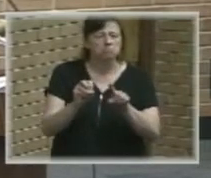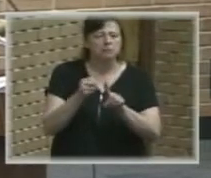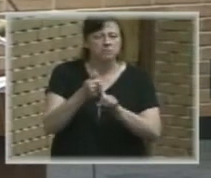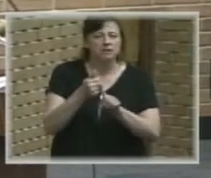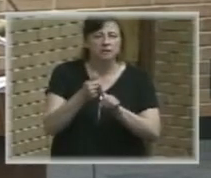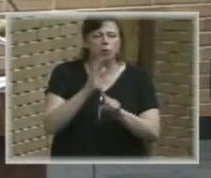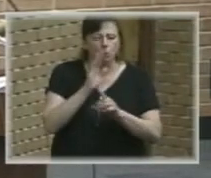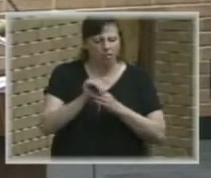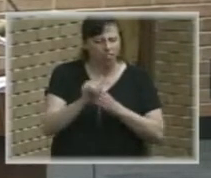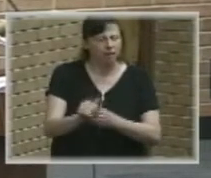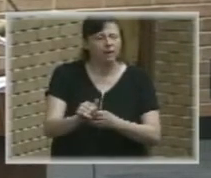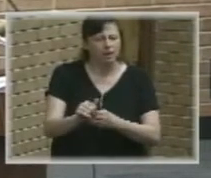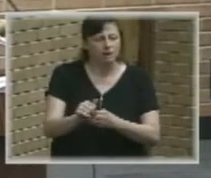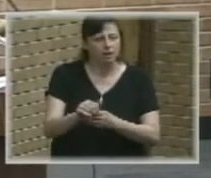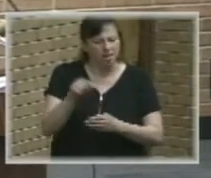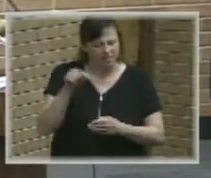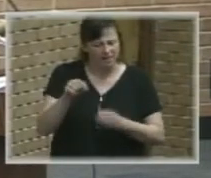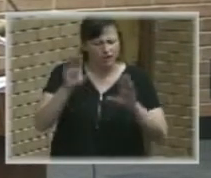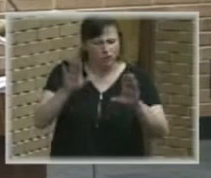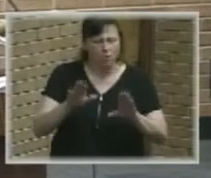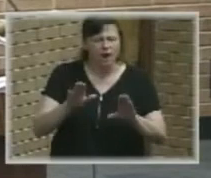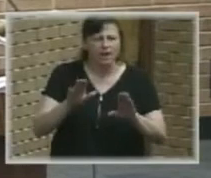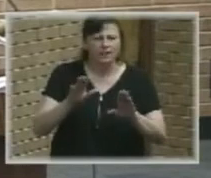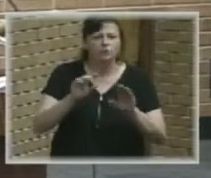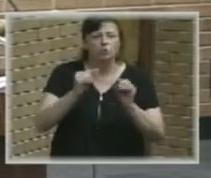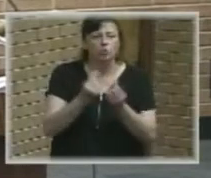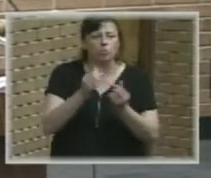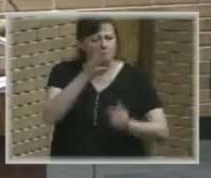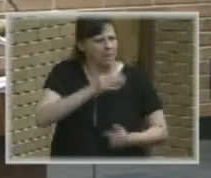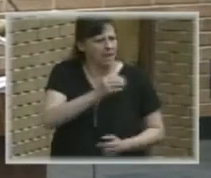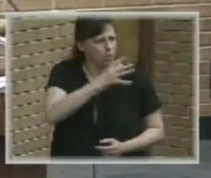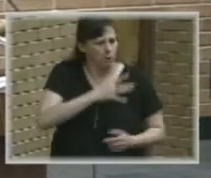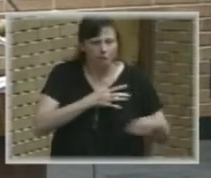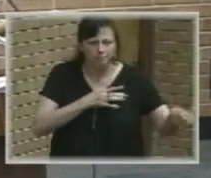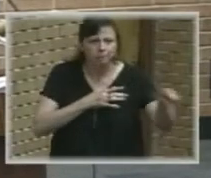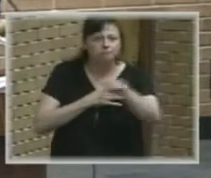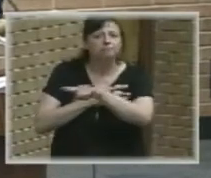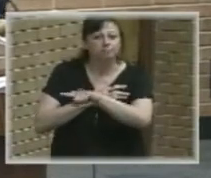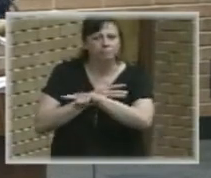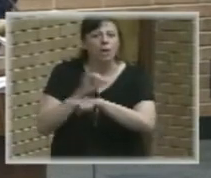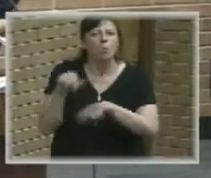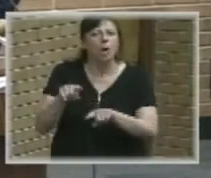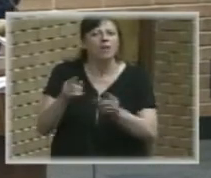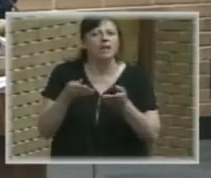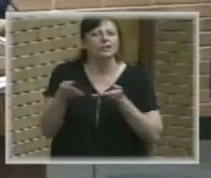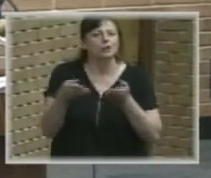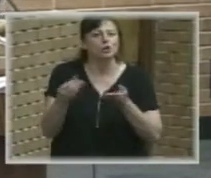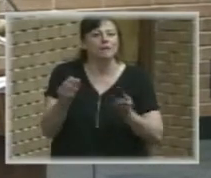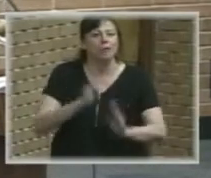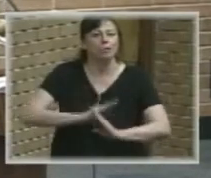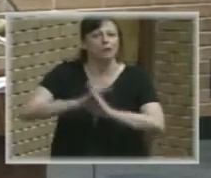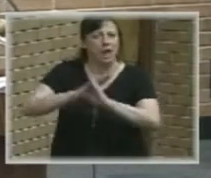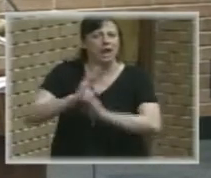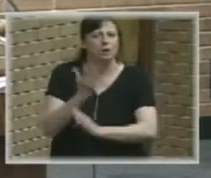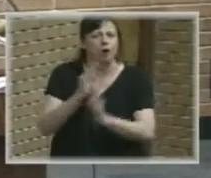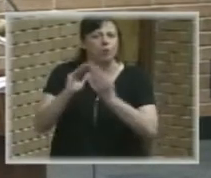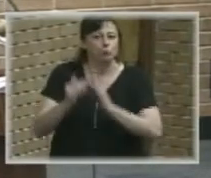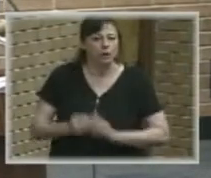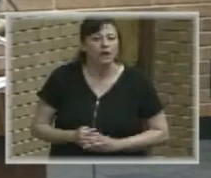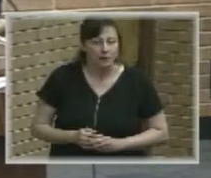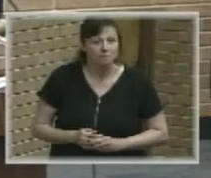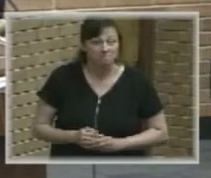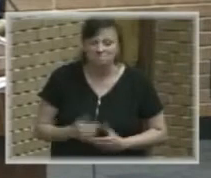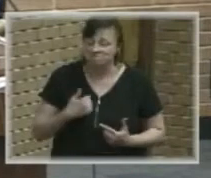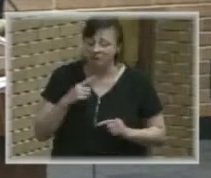will lead this great group of men and women as they serve and protect our community. And